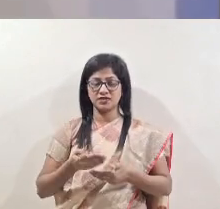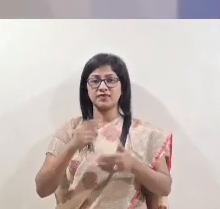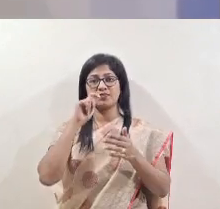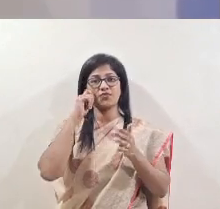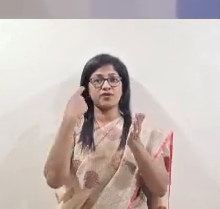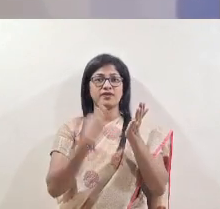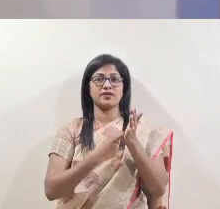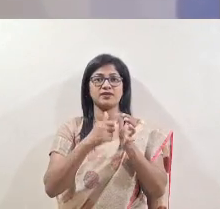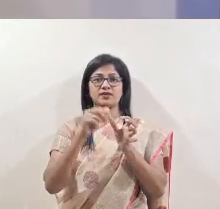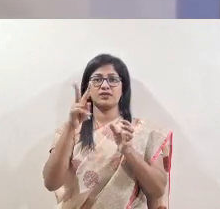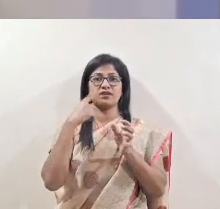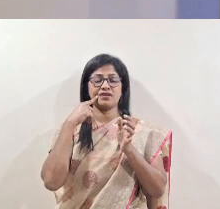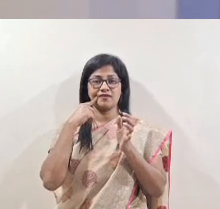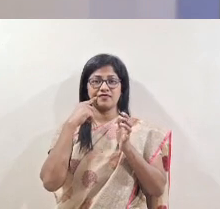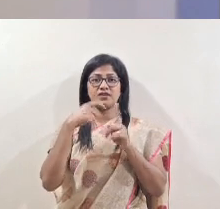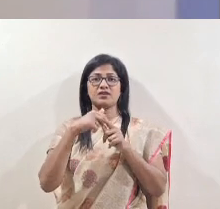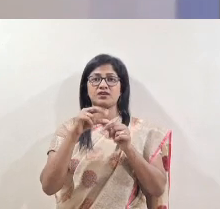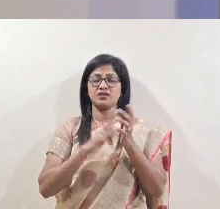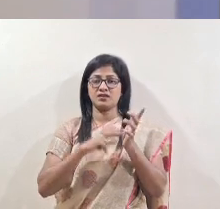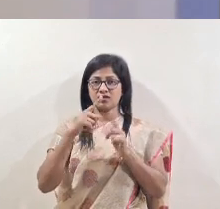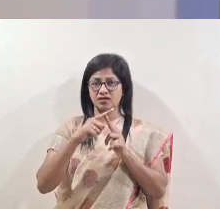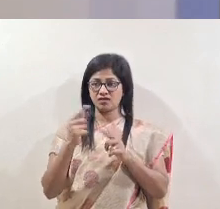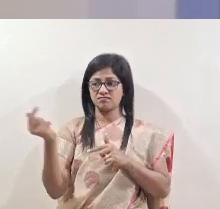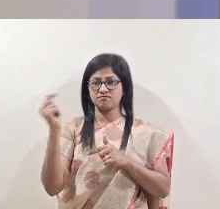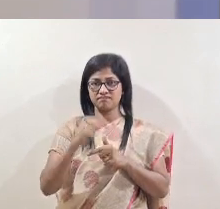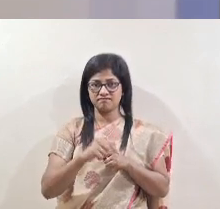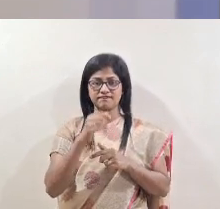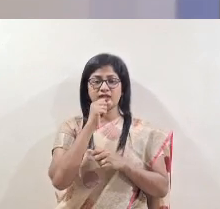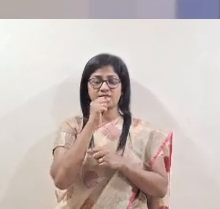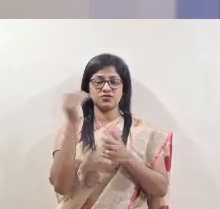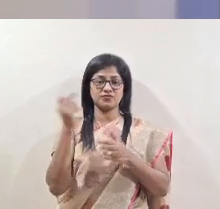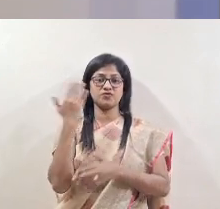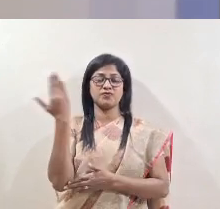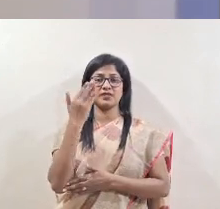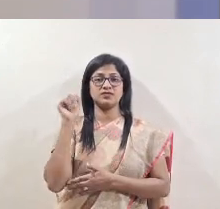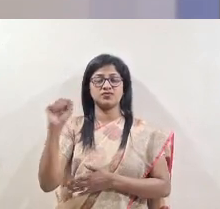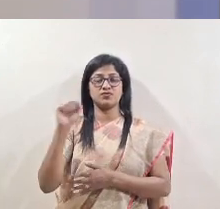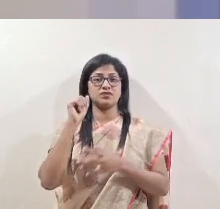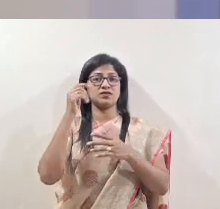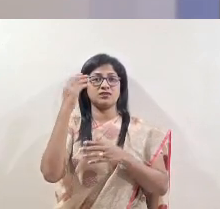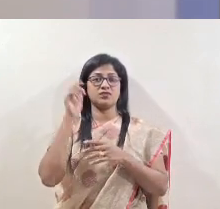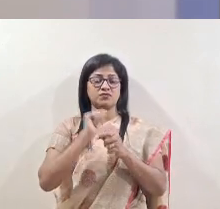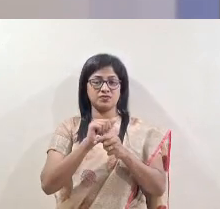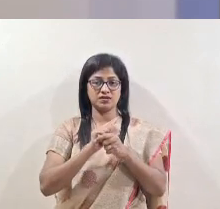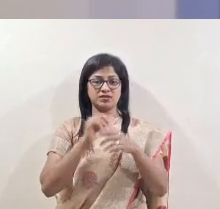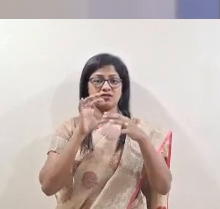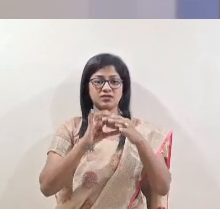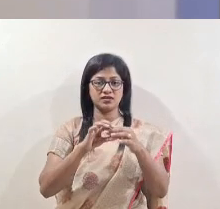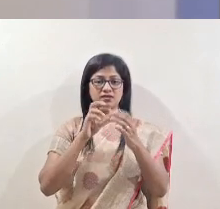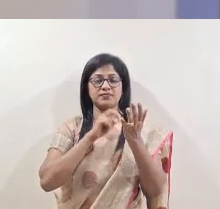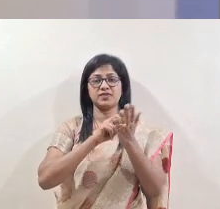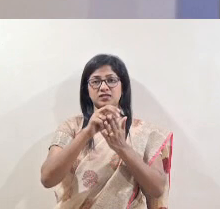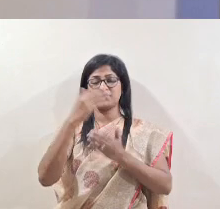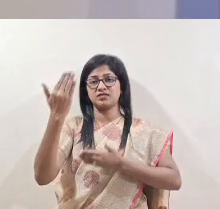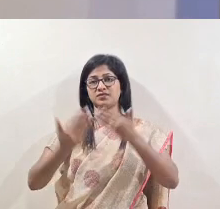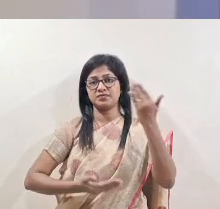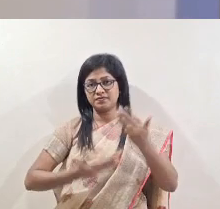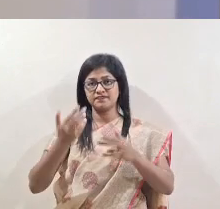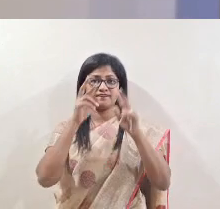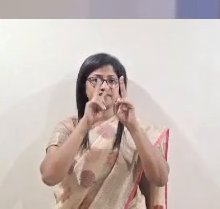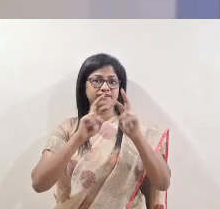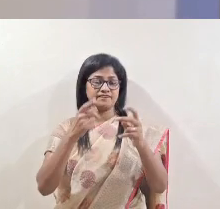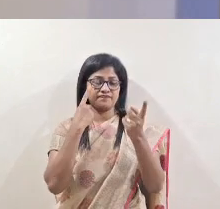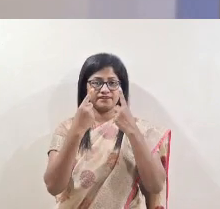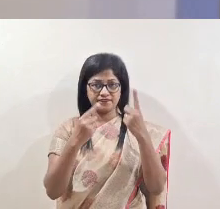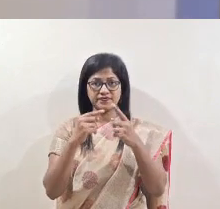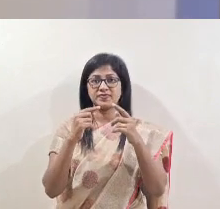Kant, to come to the dais and present his work, which is on pedestrians' behavioral analysis through